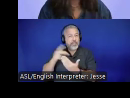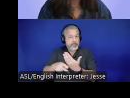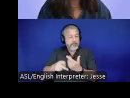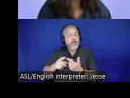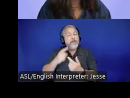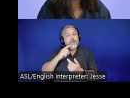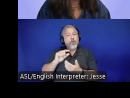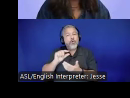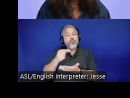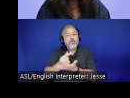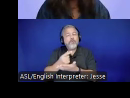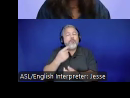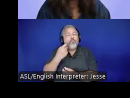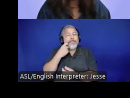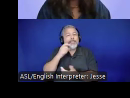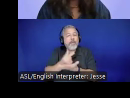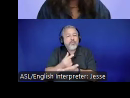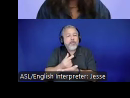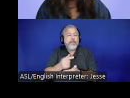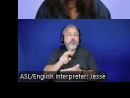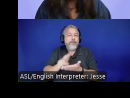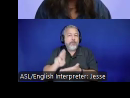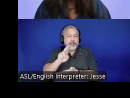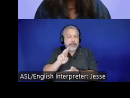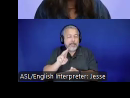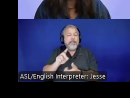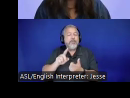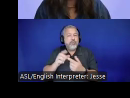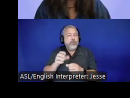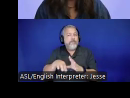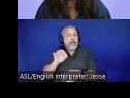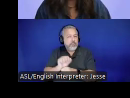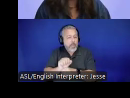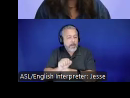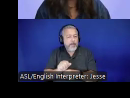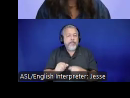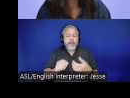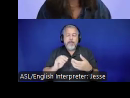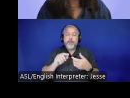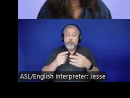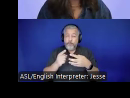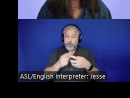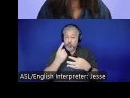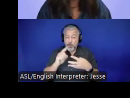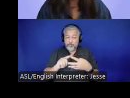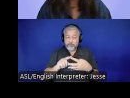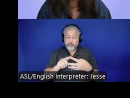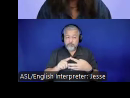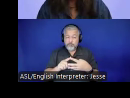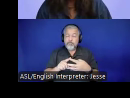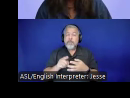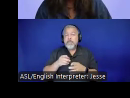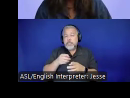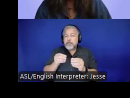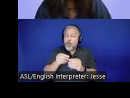disabilities to internships and jobs. The first one is more of just kind of a specifically designed for